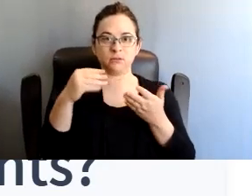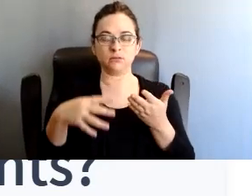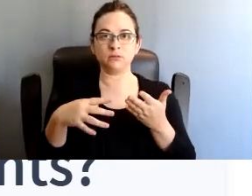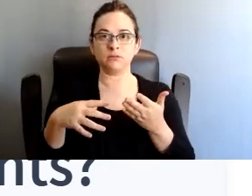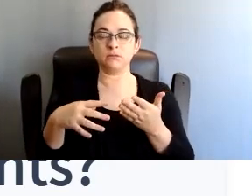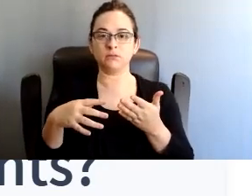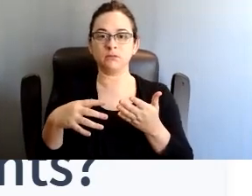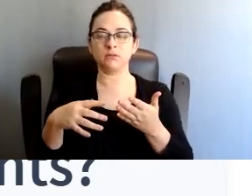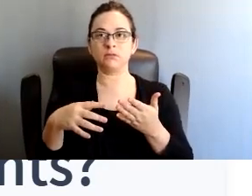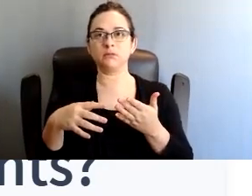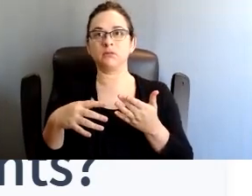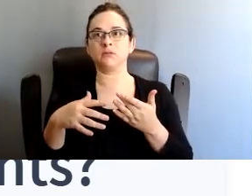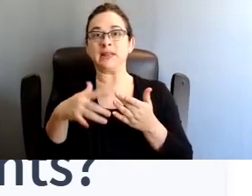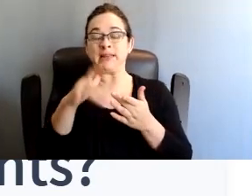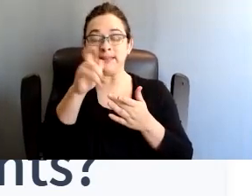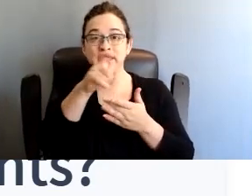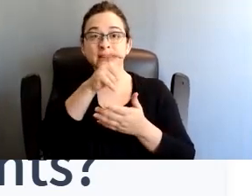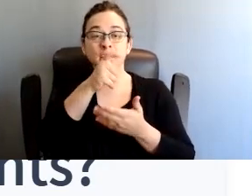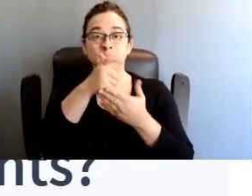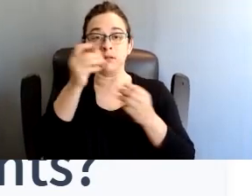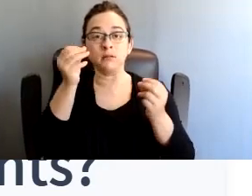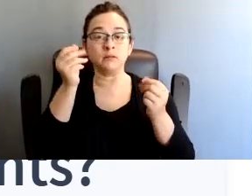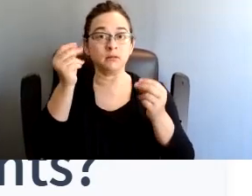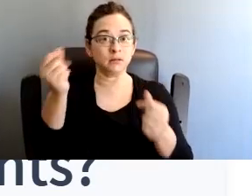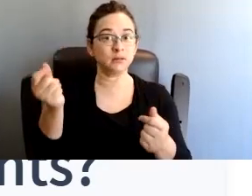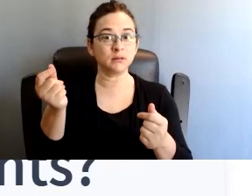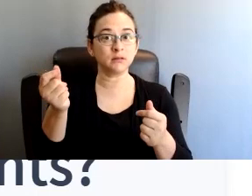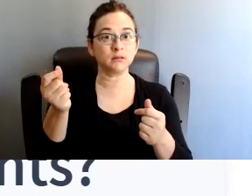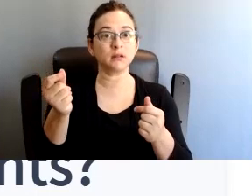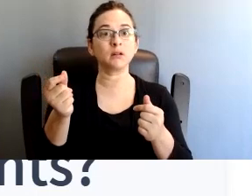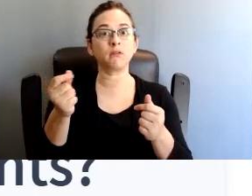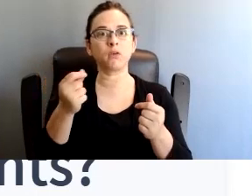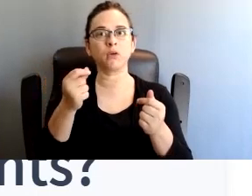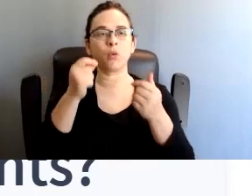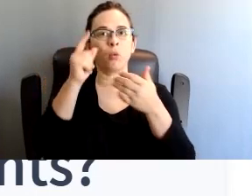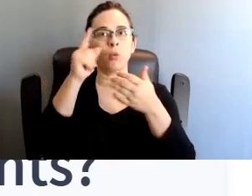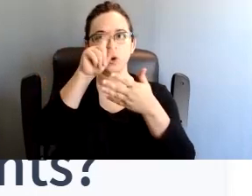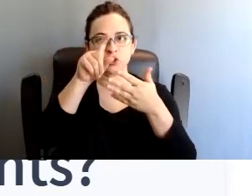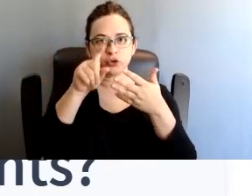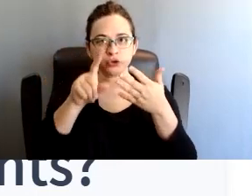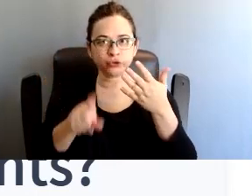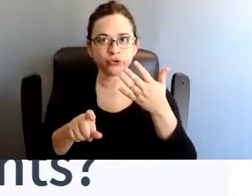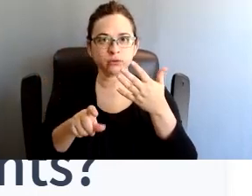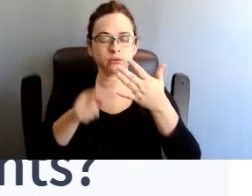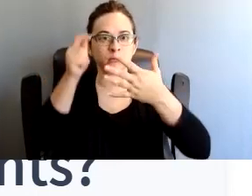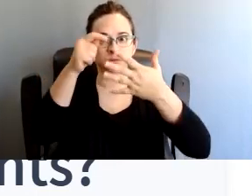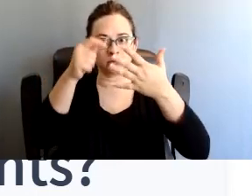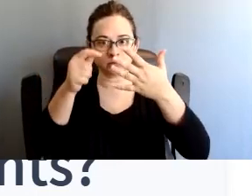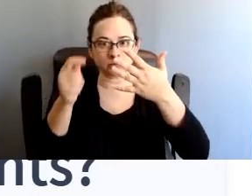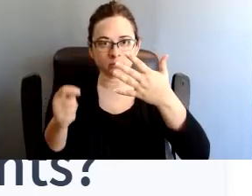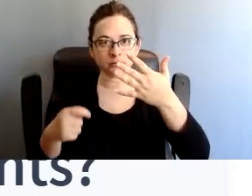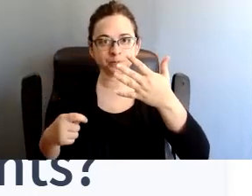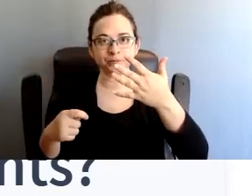I need help type thing. And it has like those questions. Are you